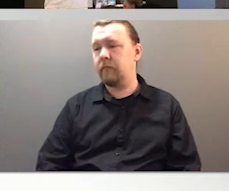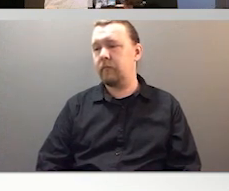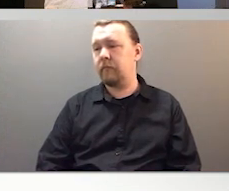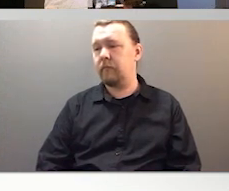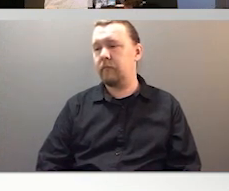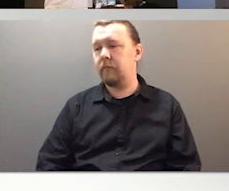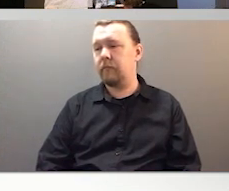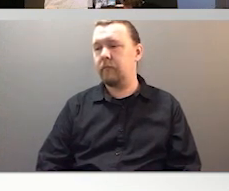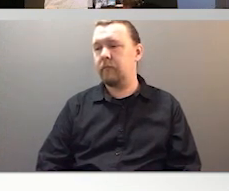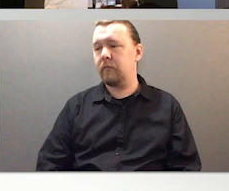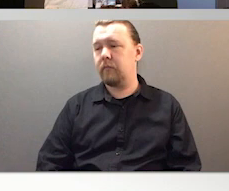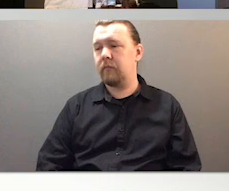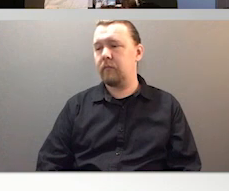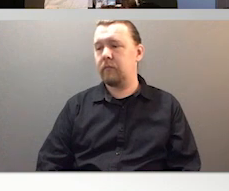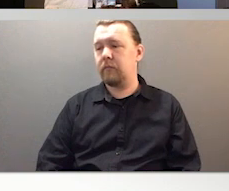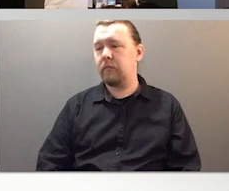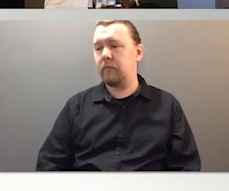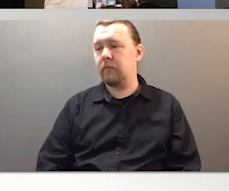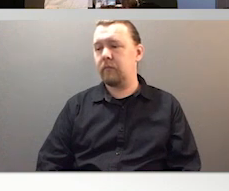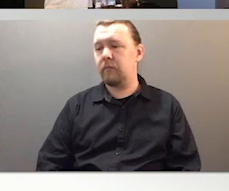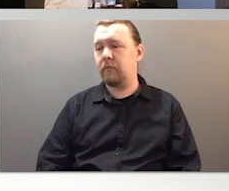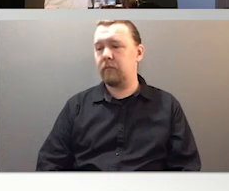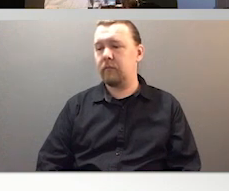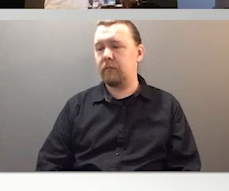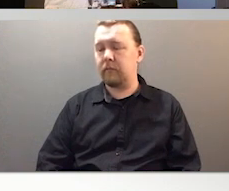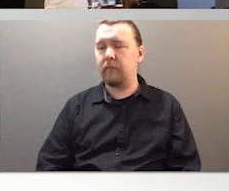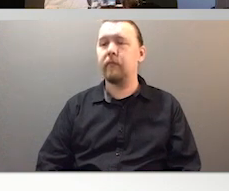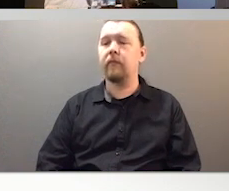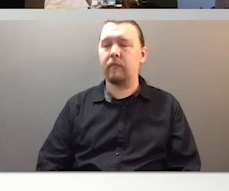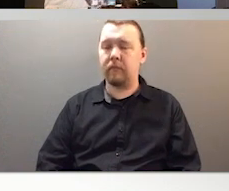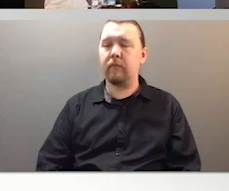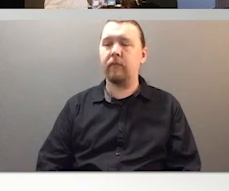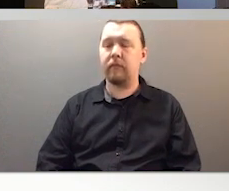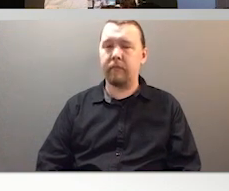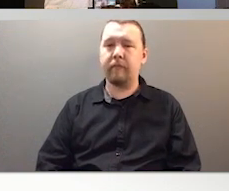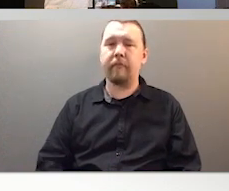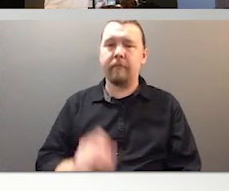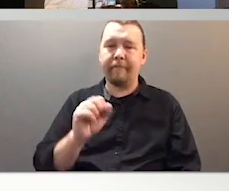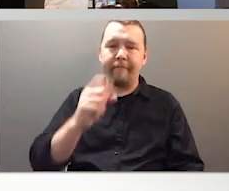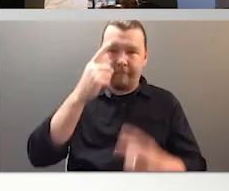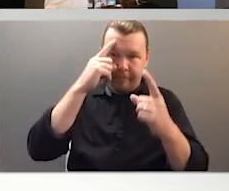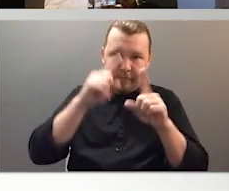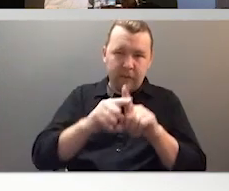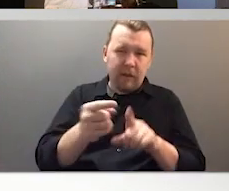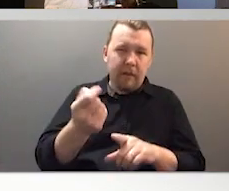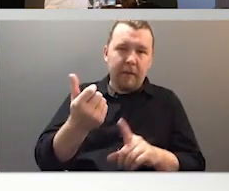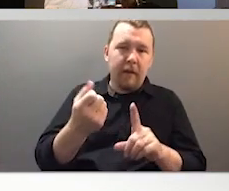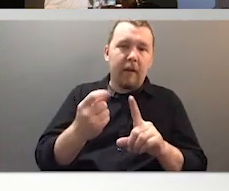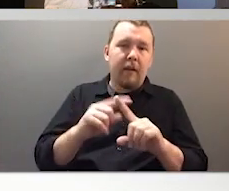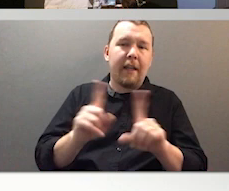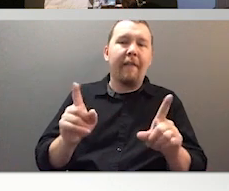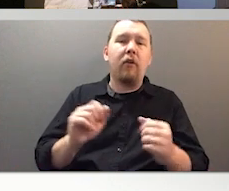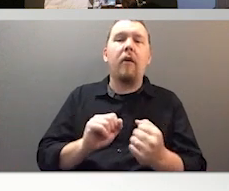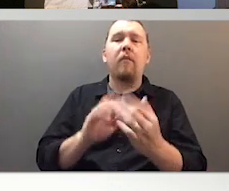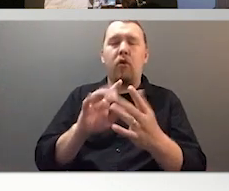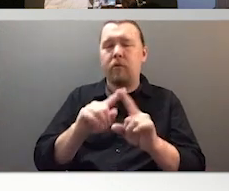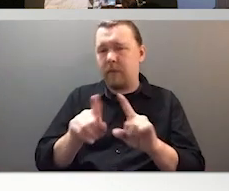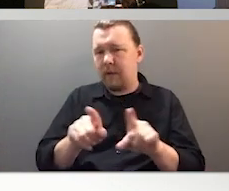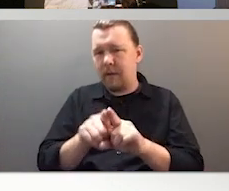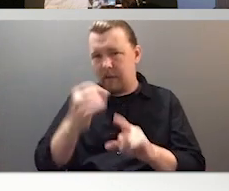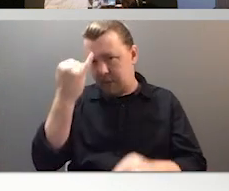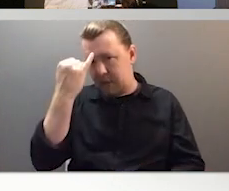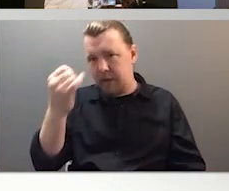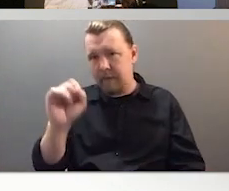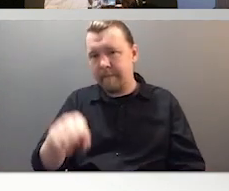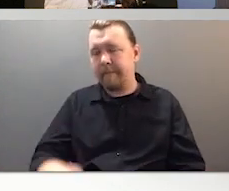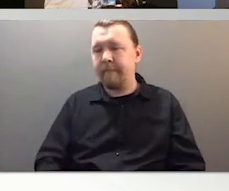brain dysfunction. Yes, agreed. Slightly different approach, but same idea.